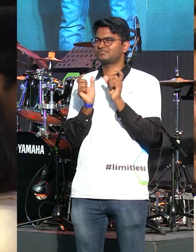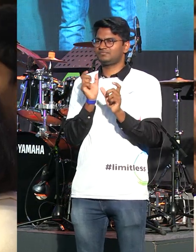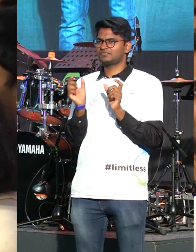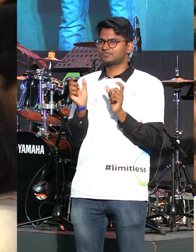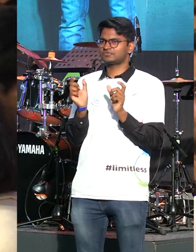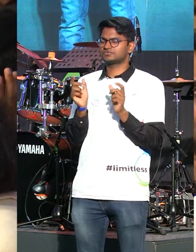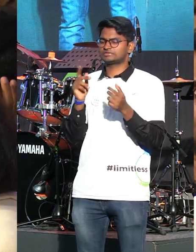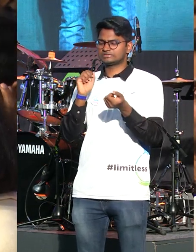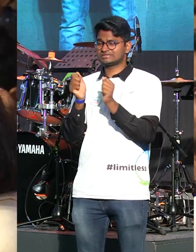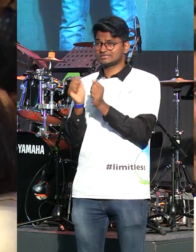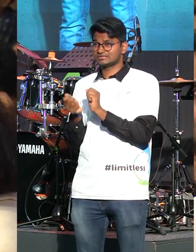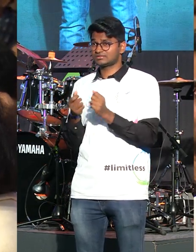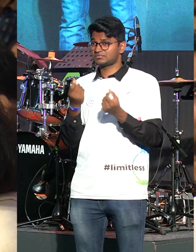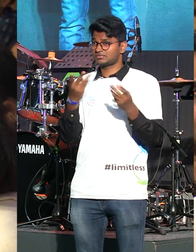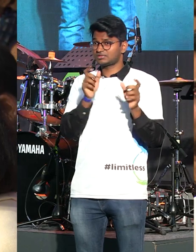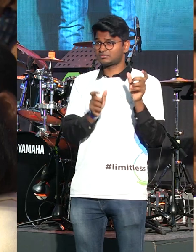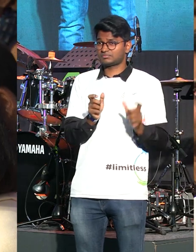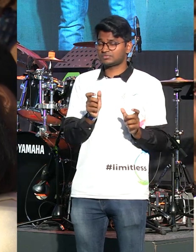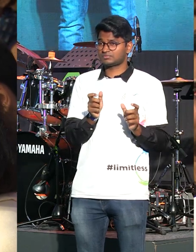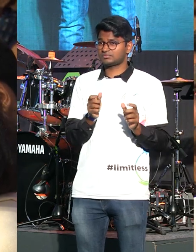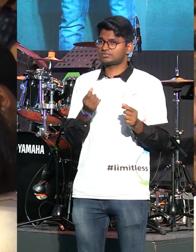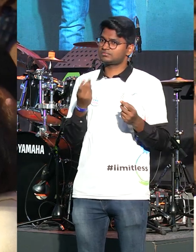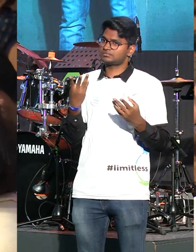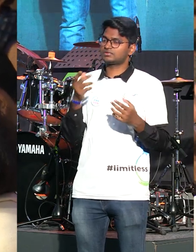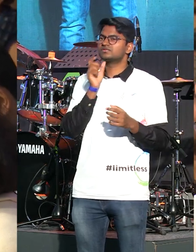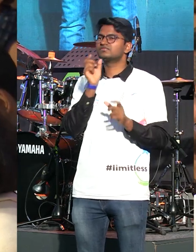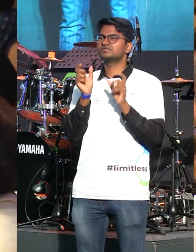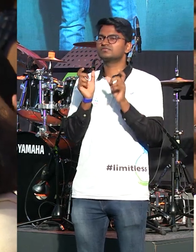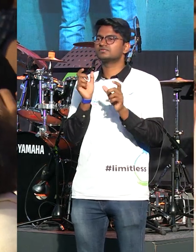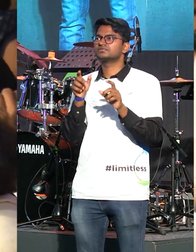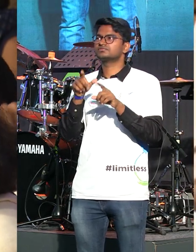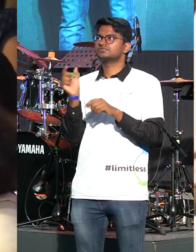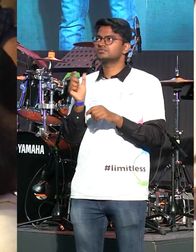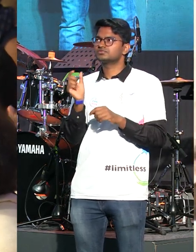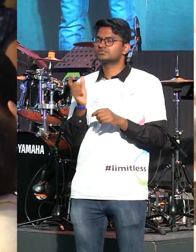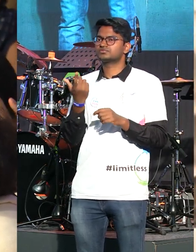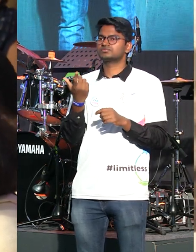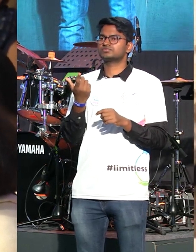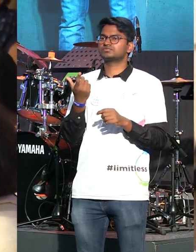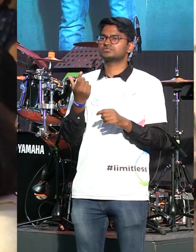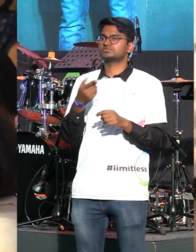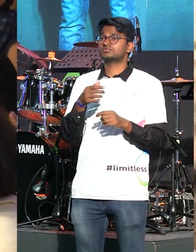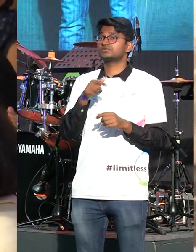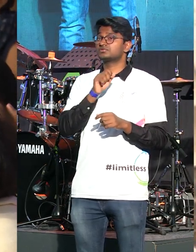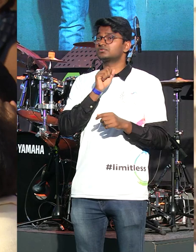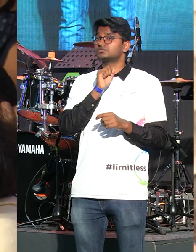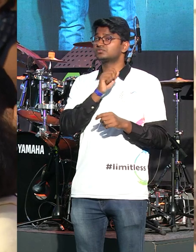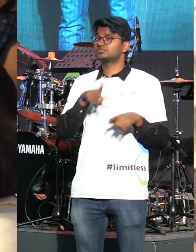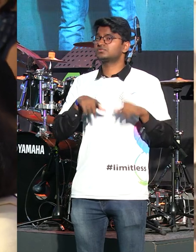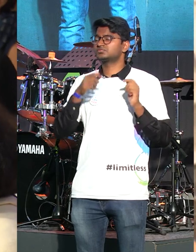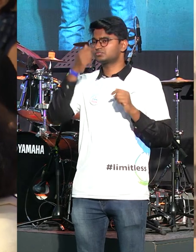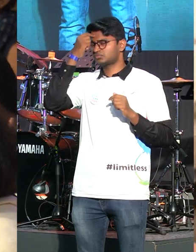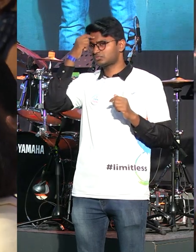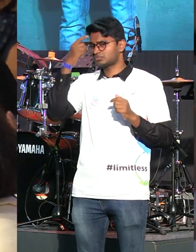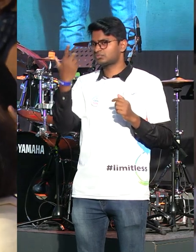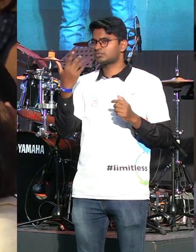also know people. Because it pinches a lot of people who are doing a lot of work. Absolutely. Instead of having a lot of problem in their life. Why to give this